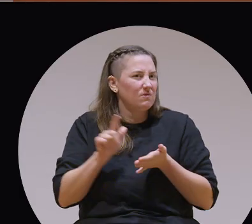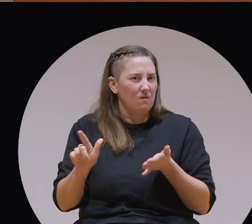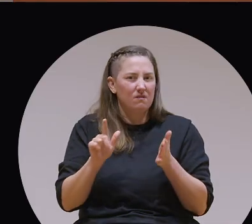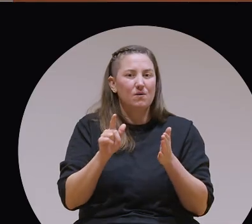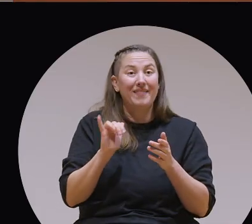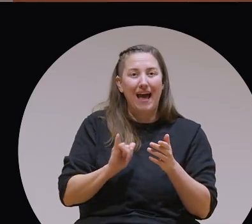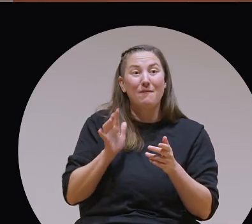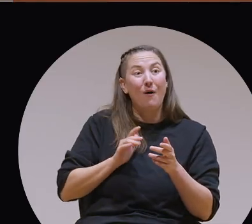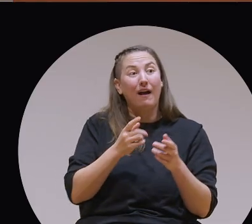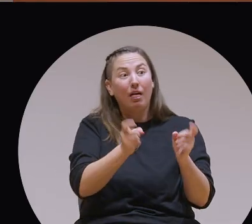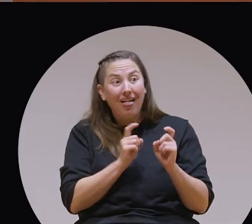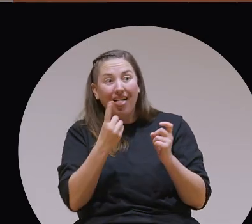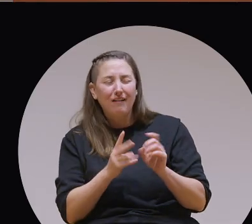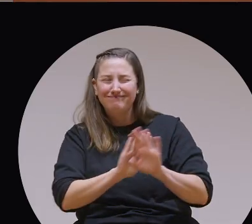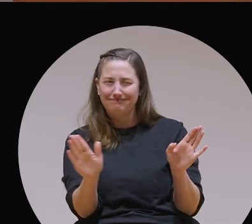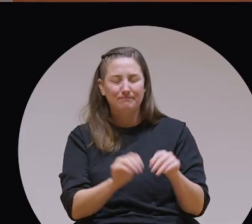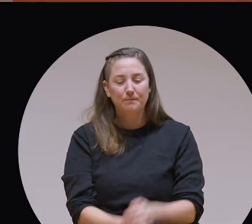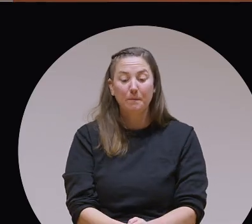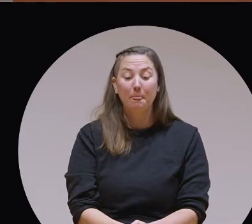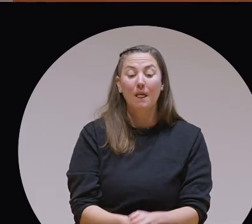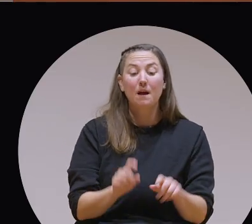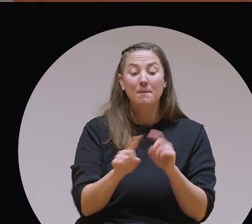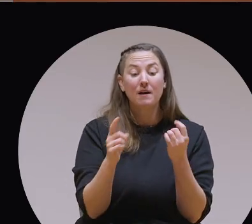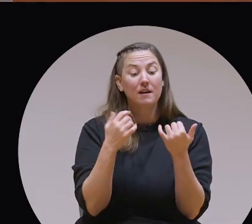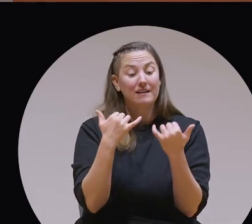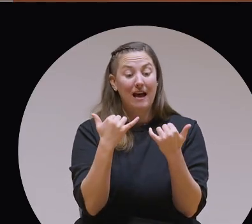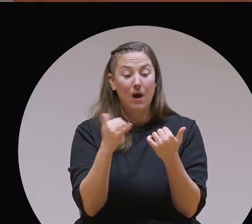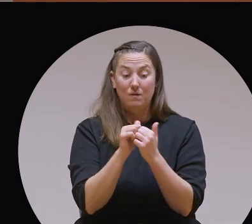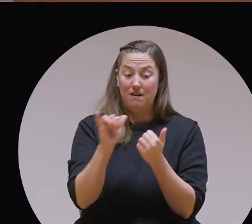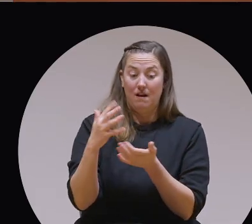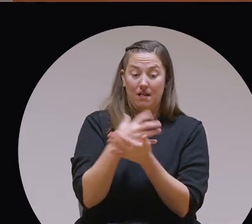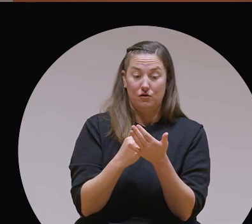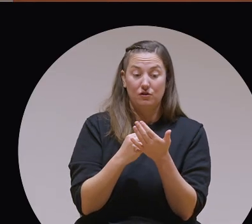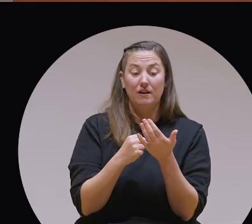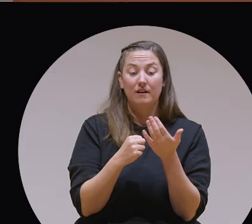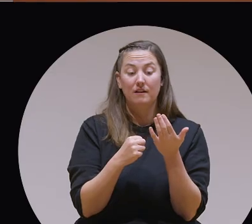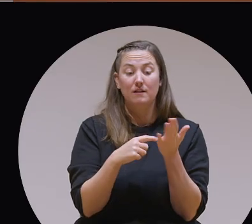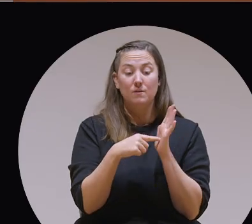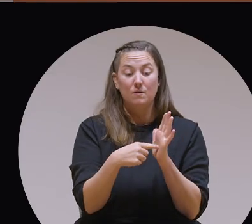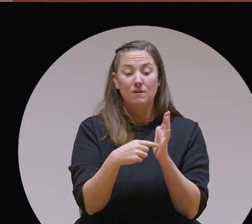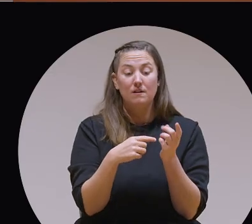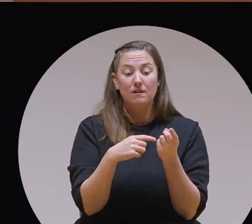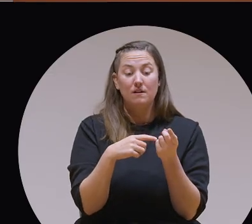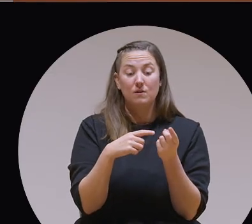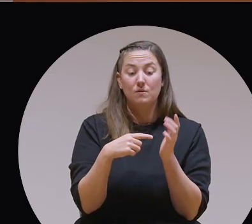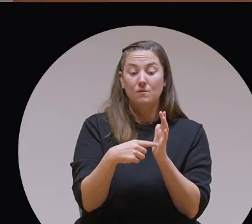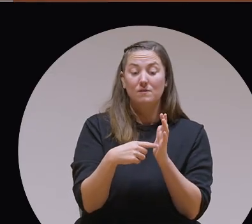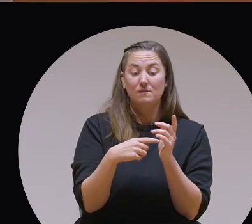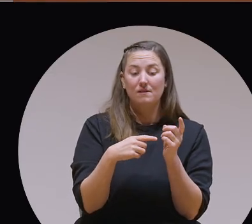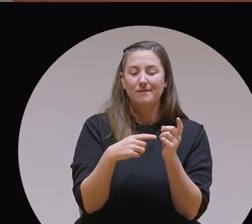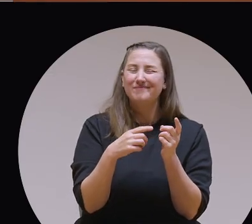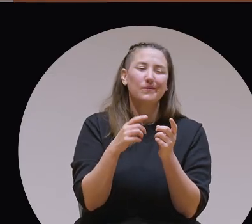past. But all of these objects are objects which will stay in the museum's collection because they're required under